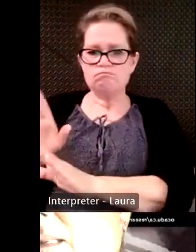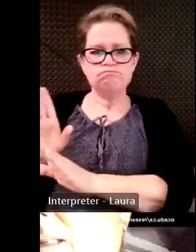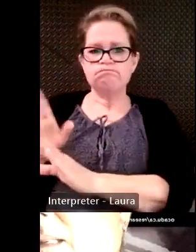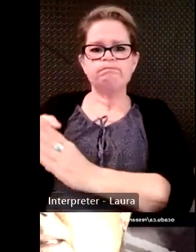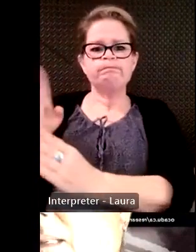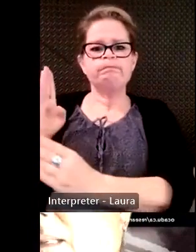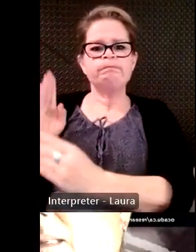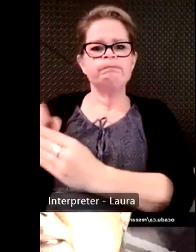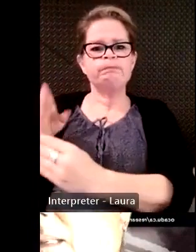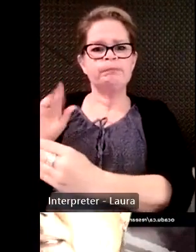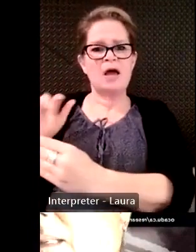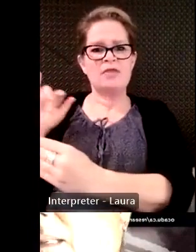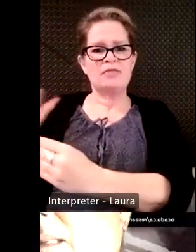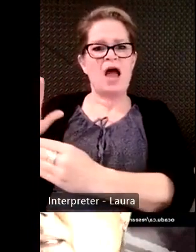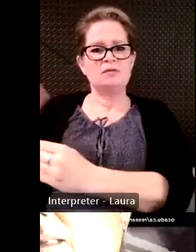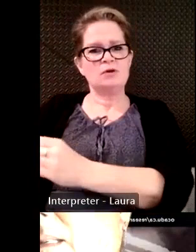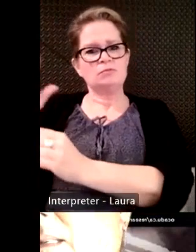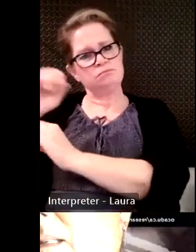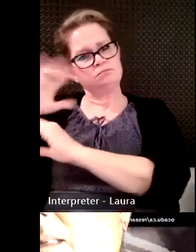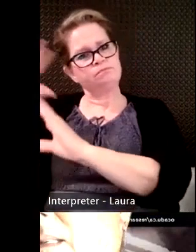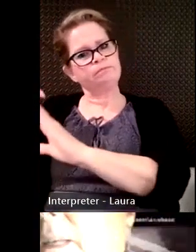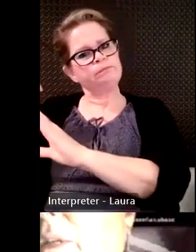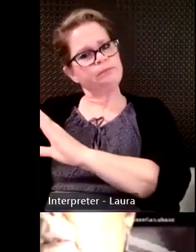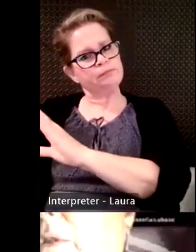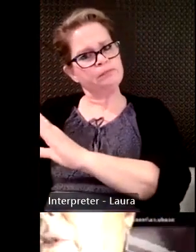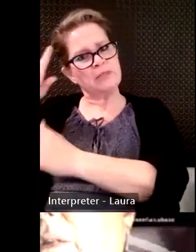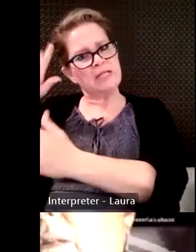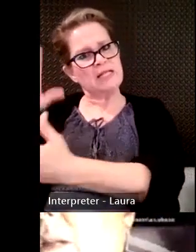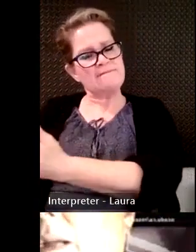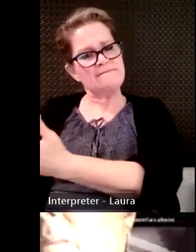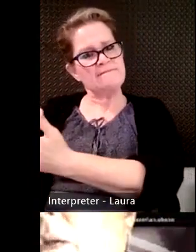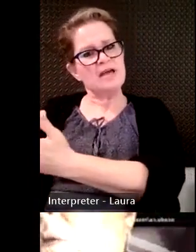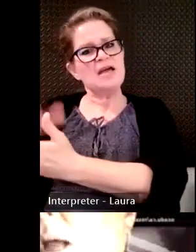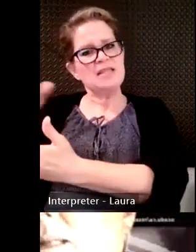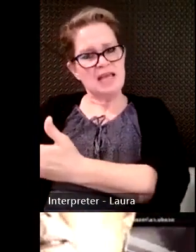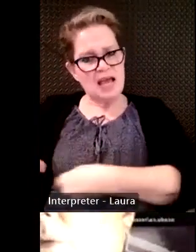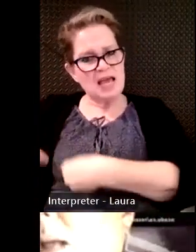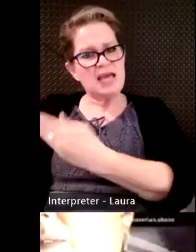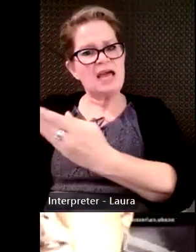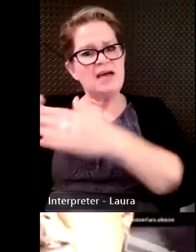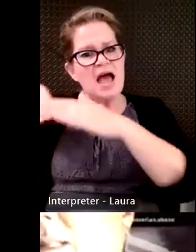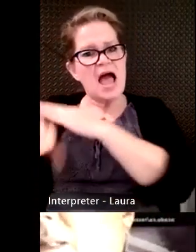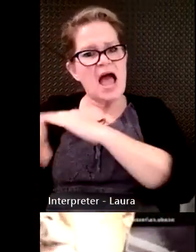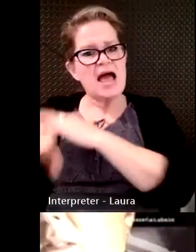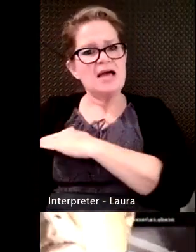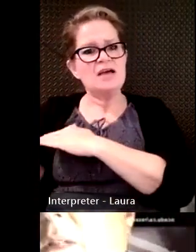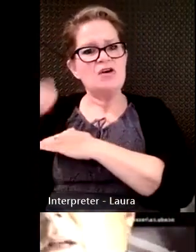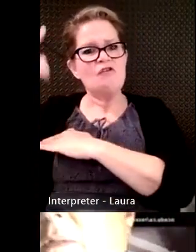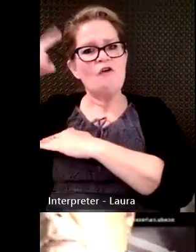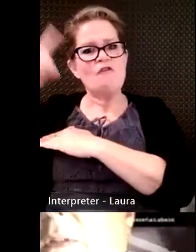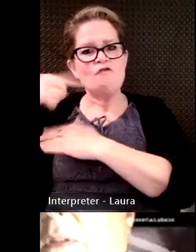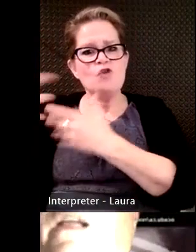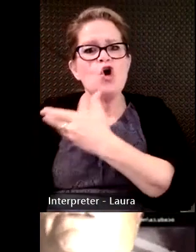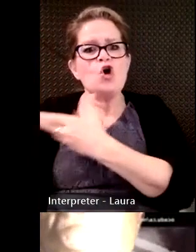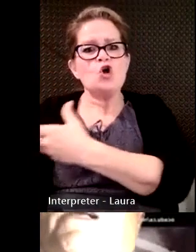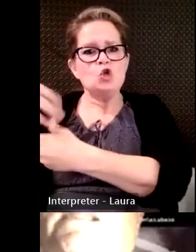access, an access not just managed for the sake of inclusion, but crafted in the service of